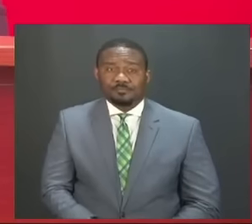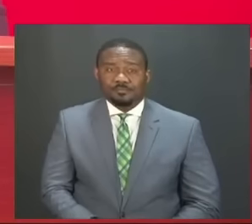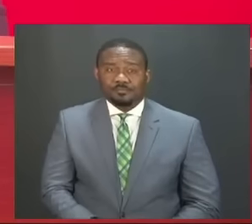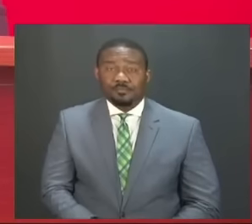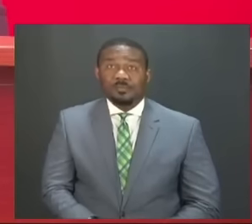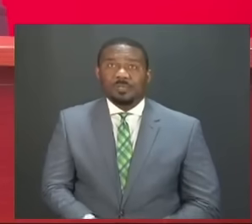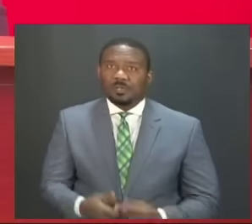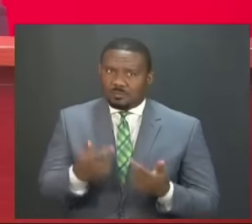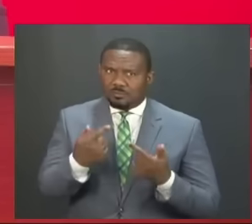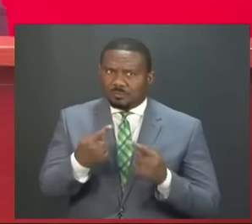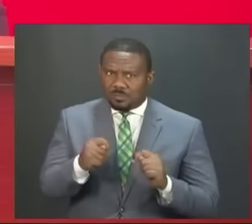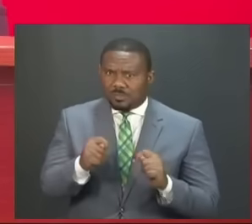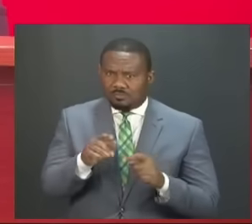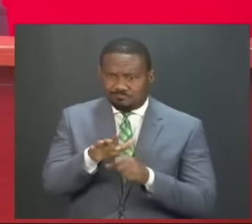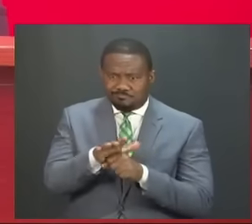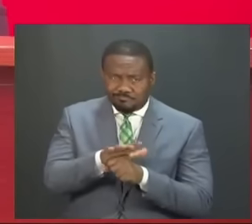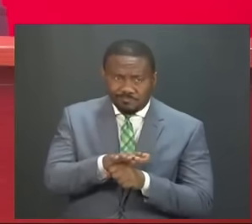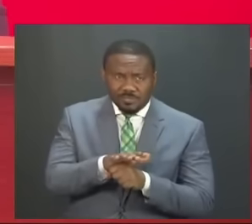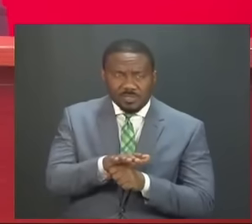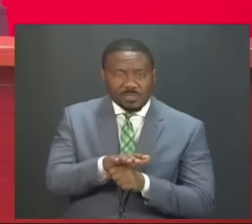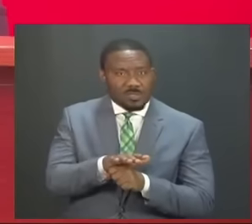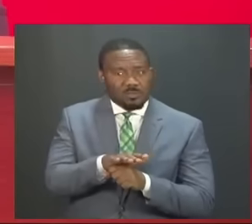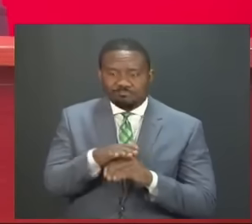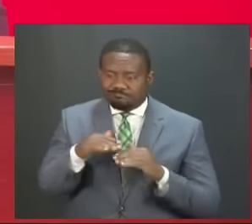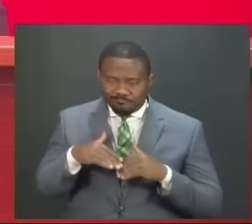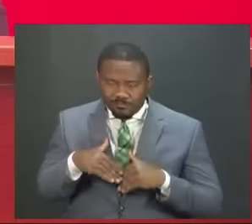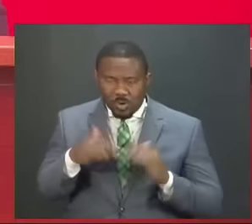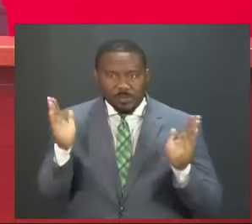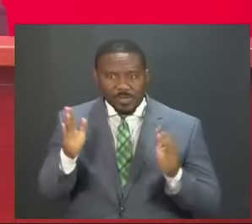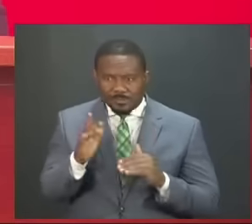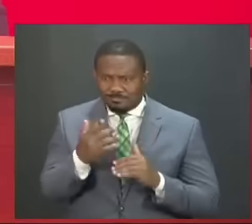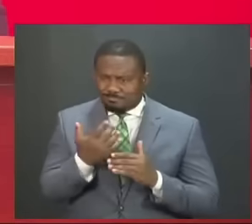ensure full disclosure.